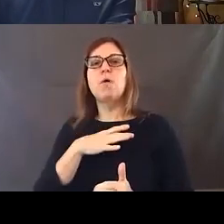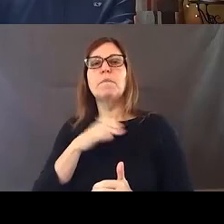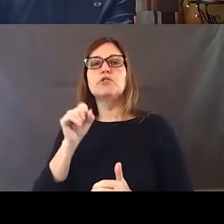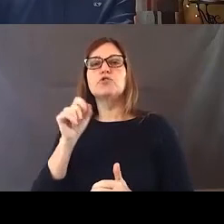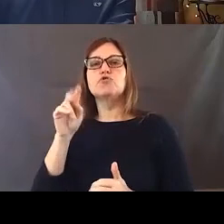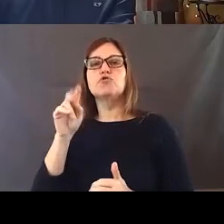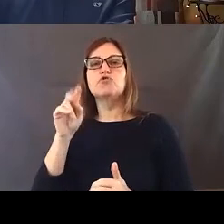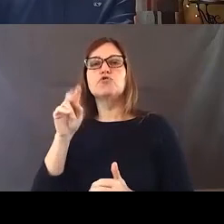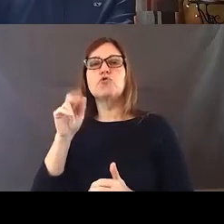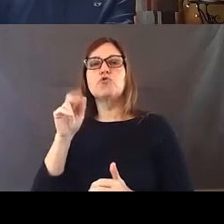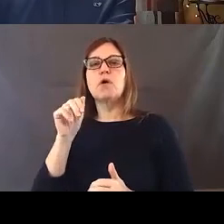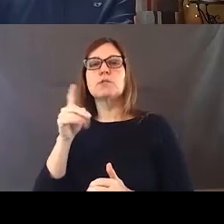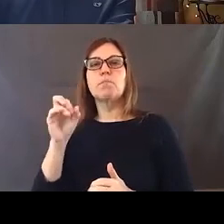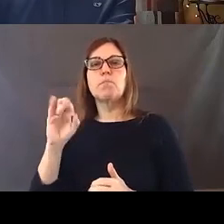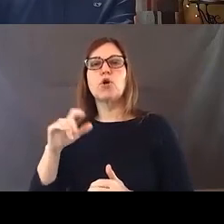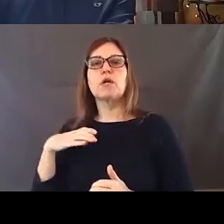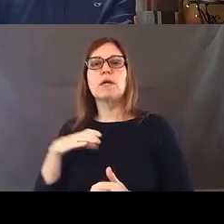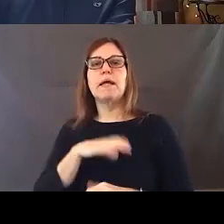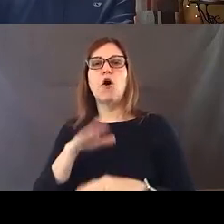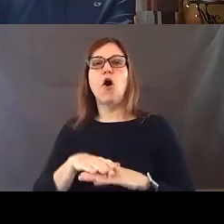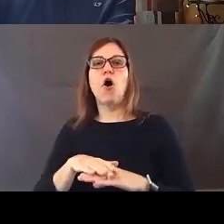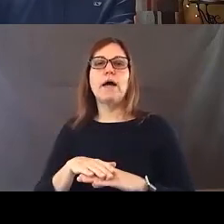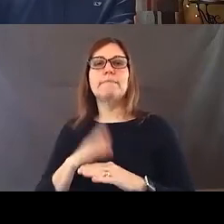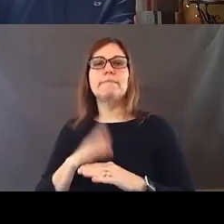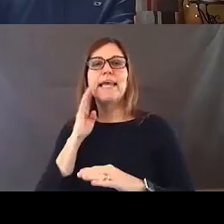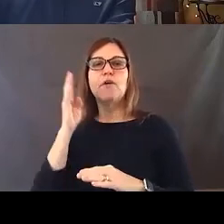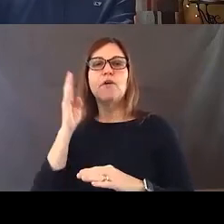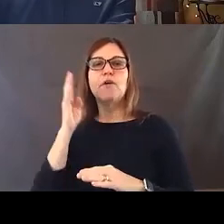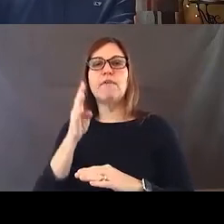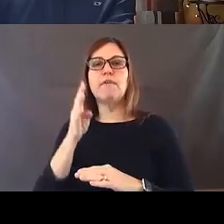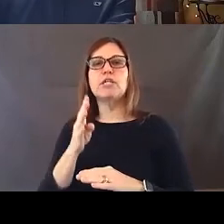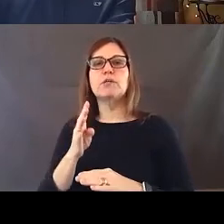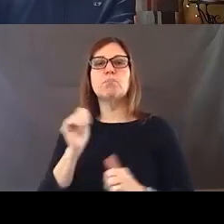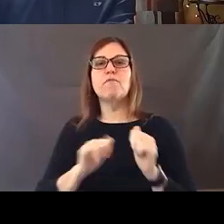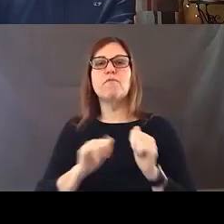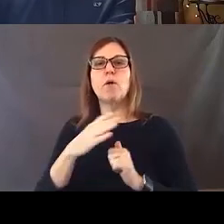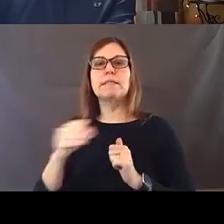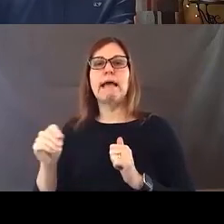on Innovation, Performance, and Asset Management.